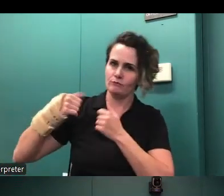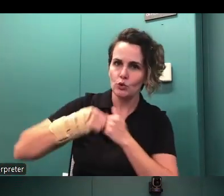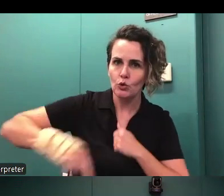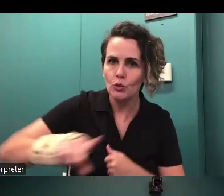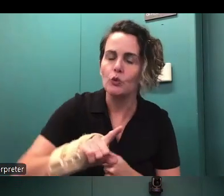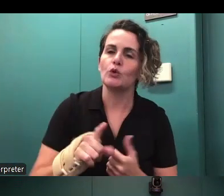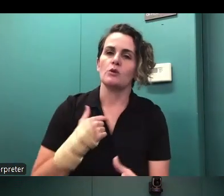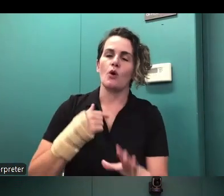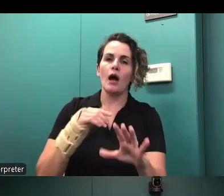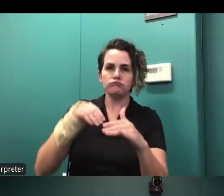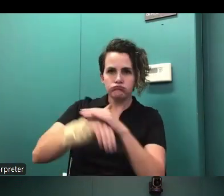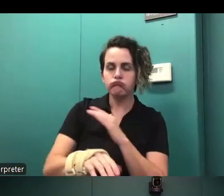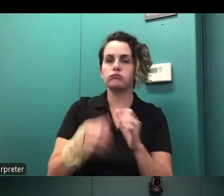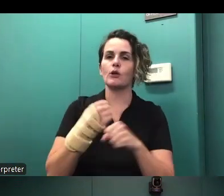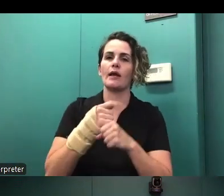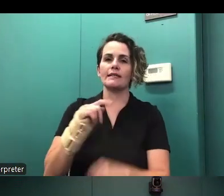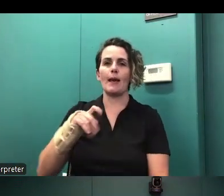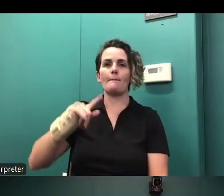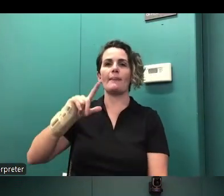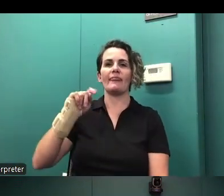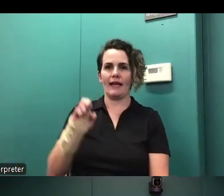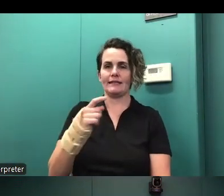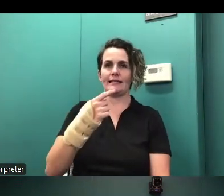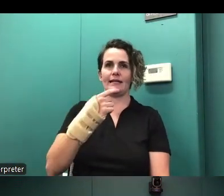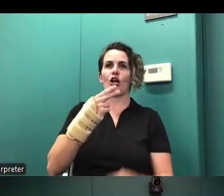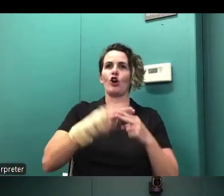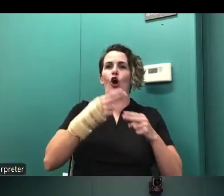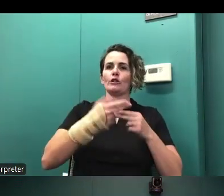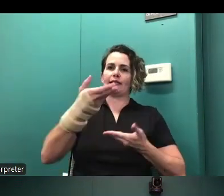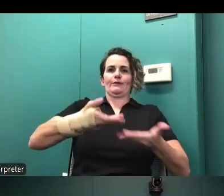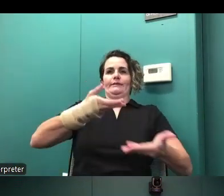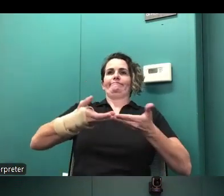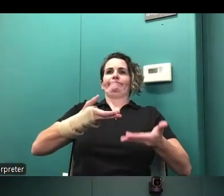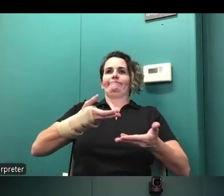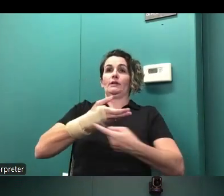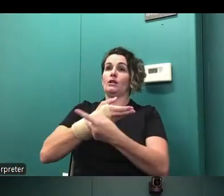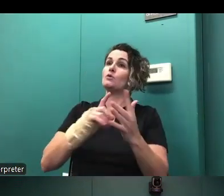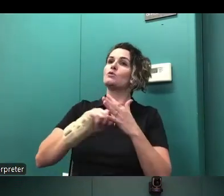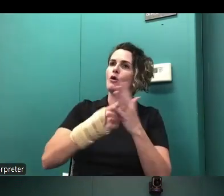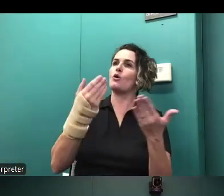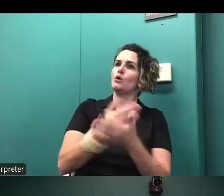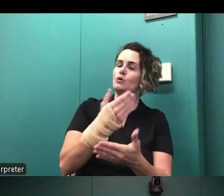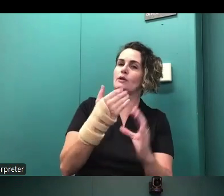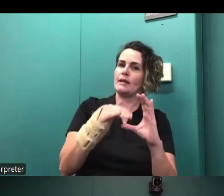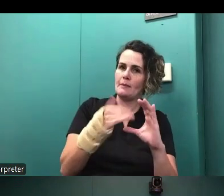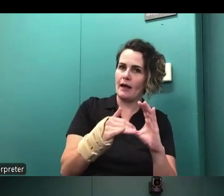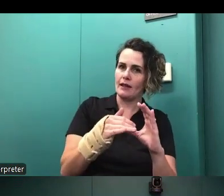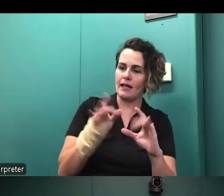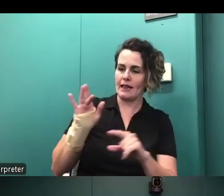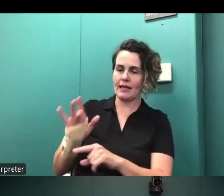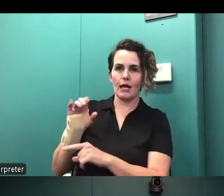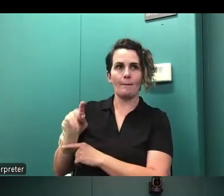I go in and I create a template that says introduction. And then when you go in and you start a new email, you push